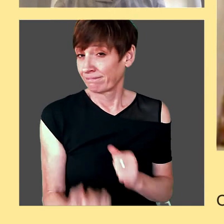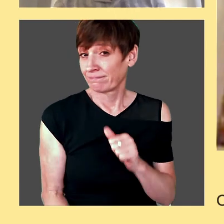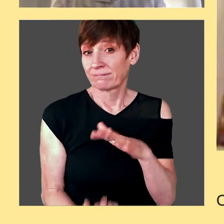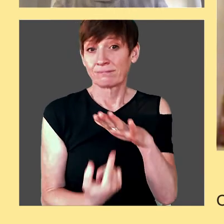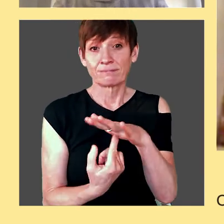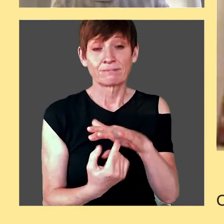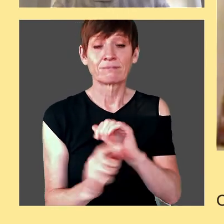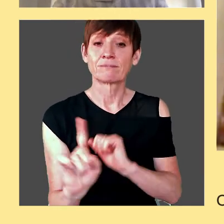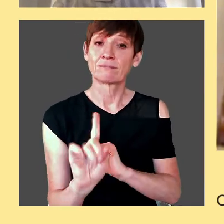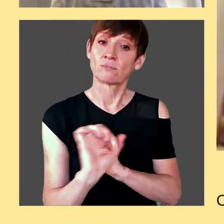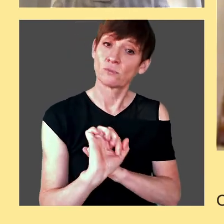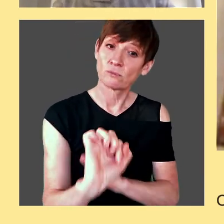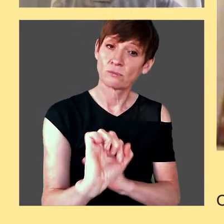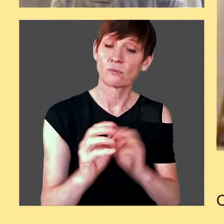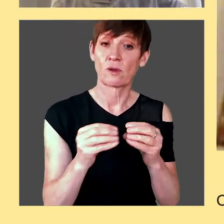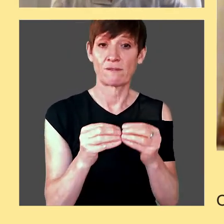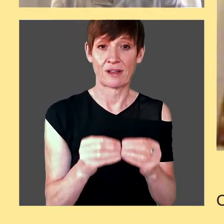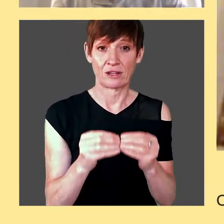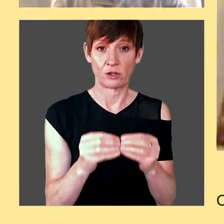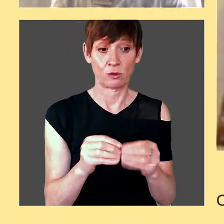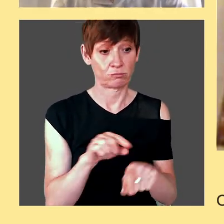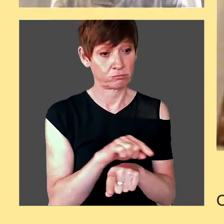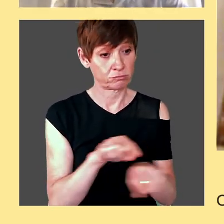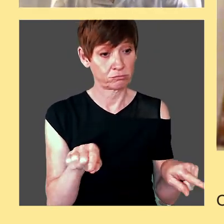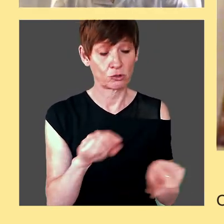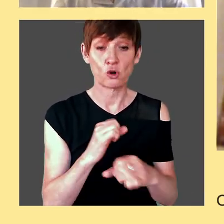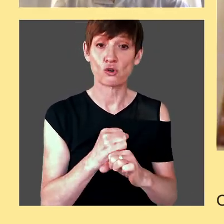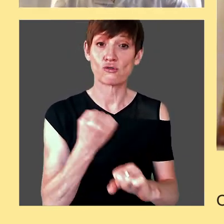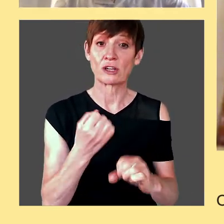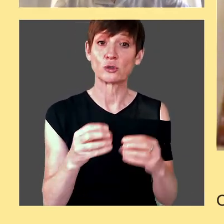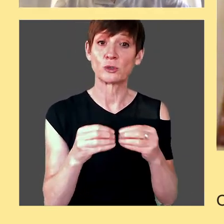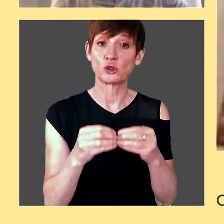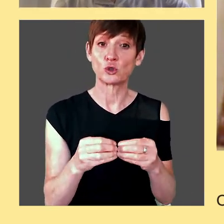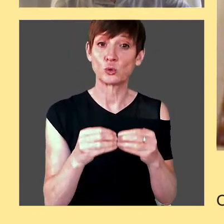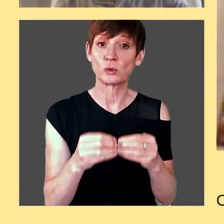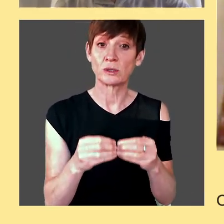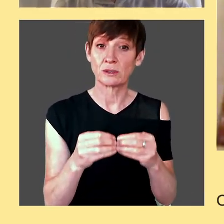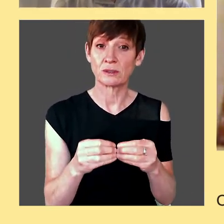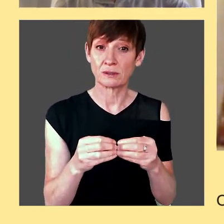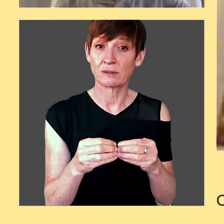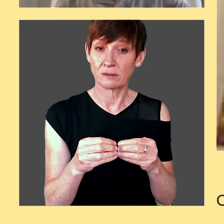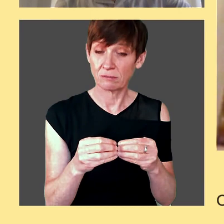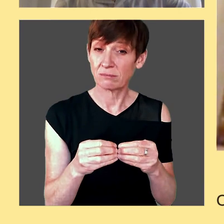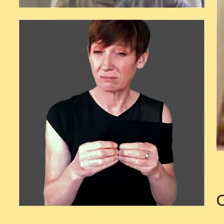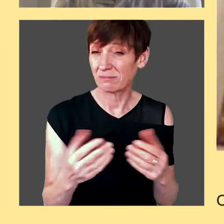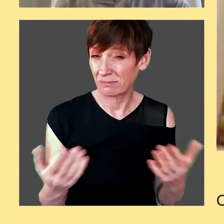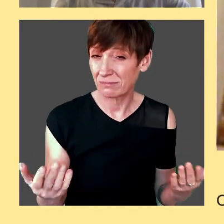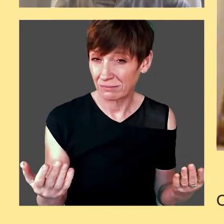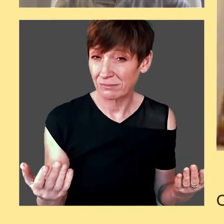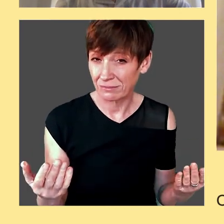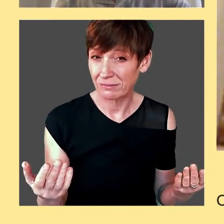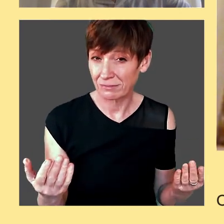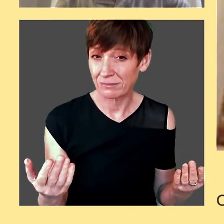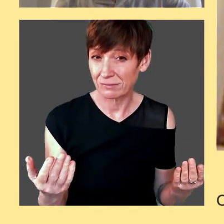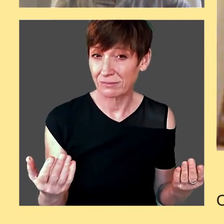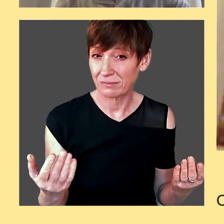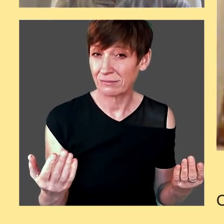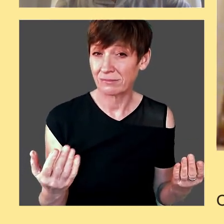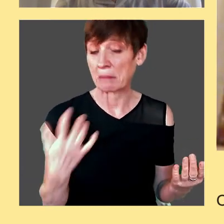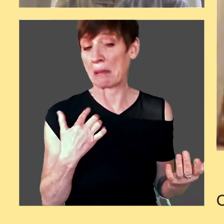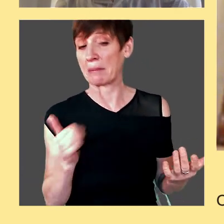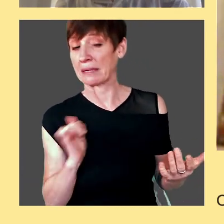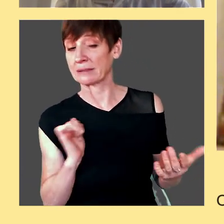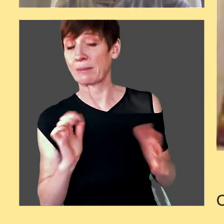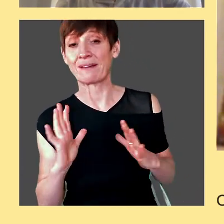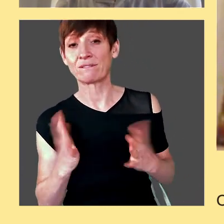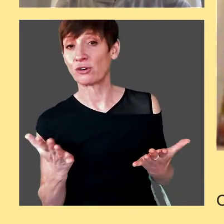understand, graduate students, they can disadvantage from them, and they for free,